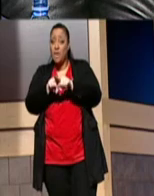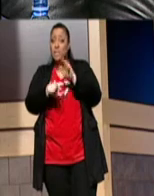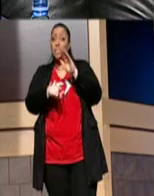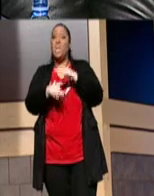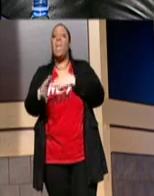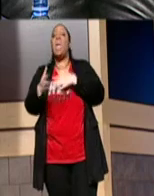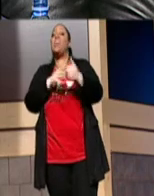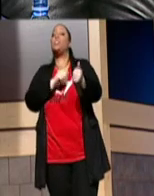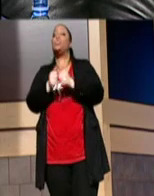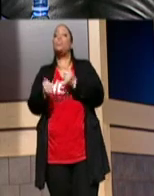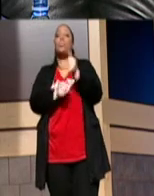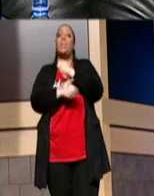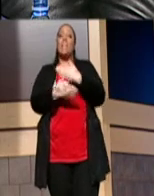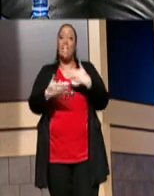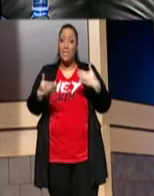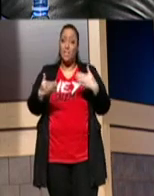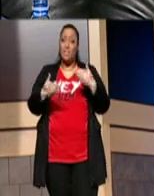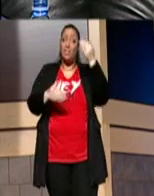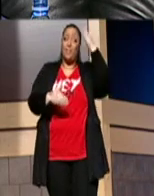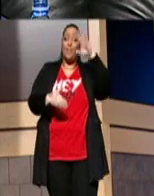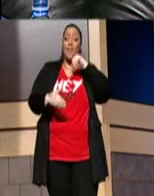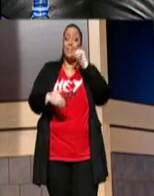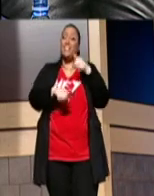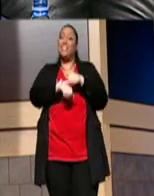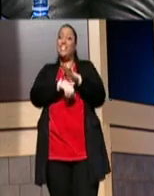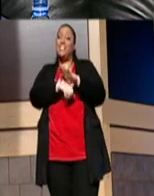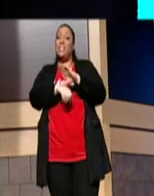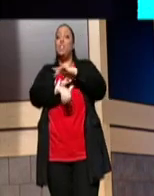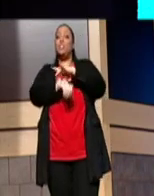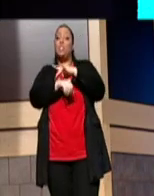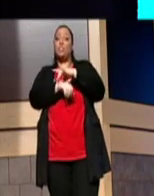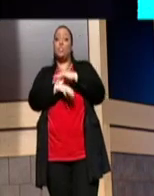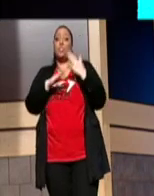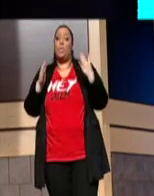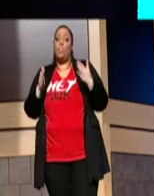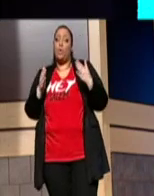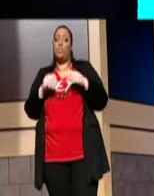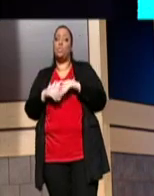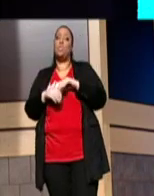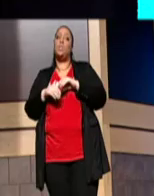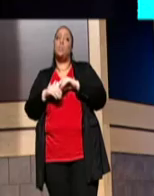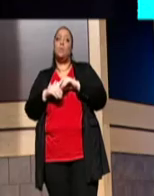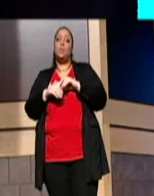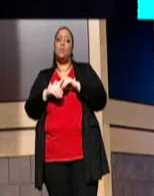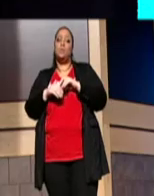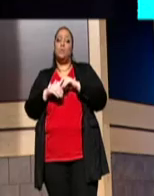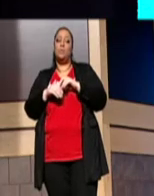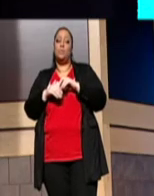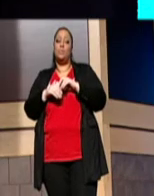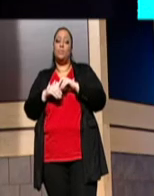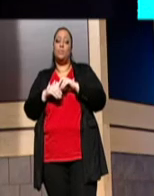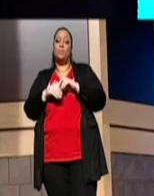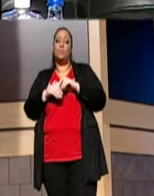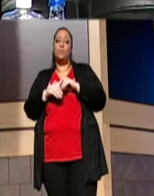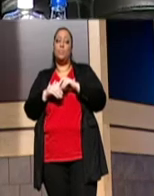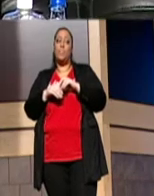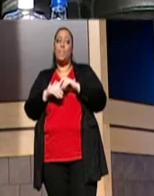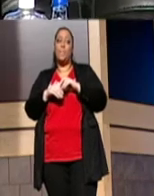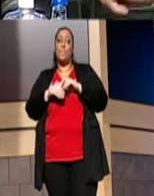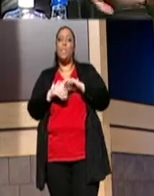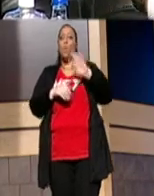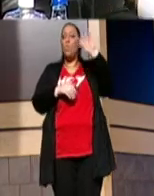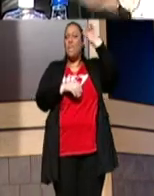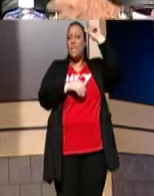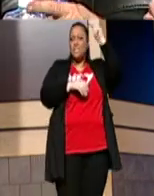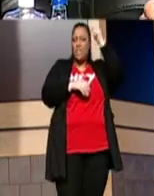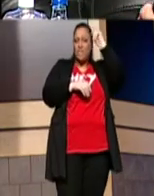down that God didn't send to this earth. This will be encouraging to that question. Mm-hmm. All right. Because we could get on theology of this